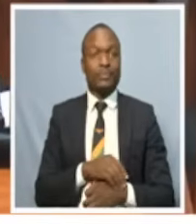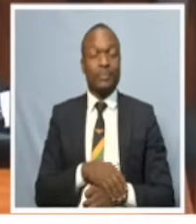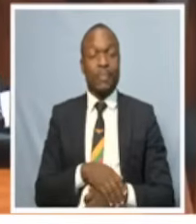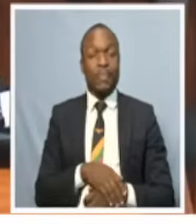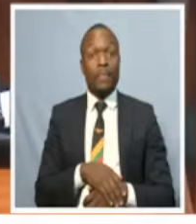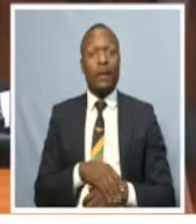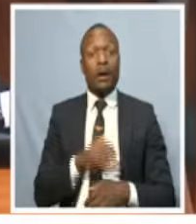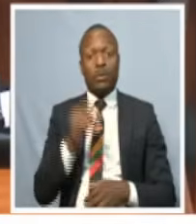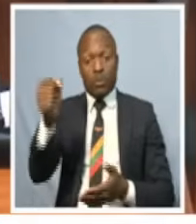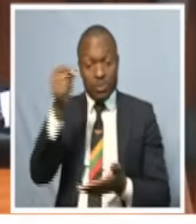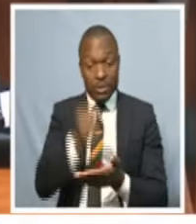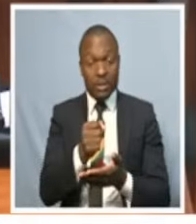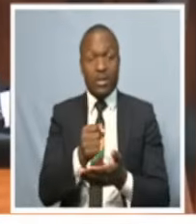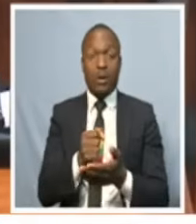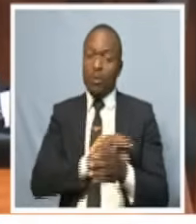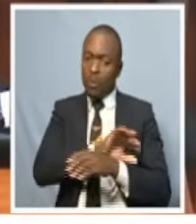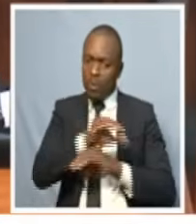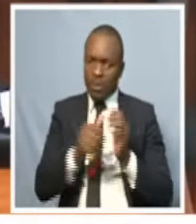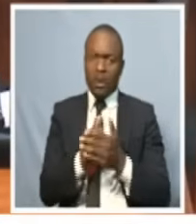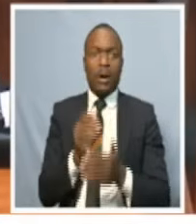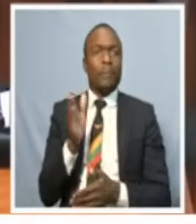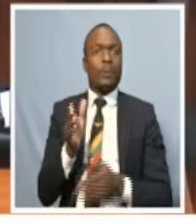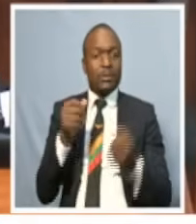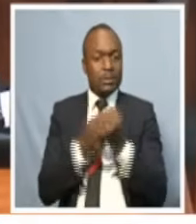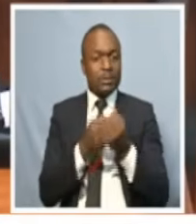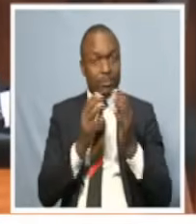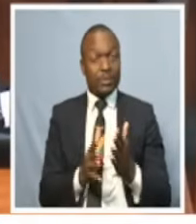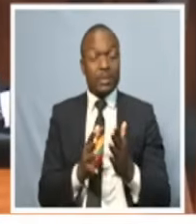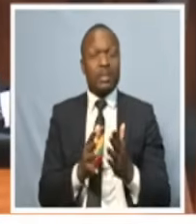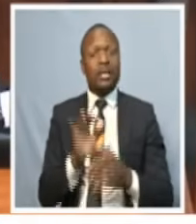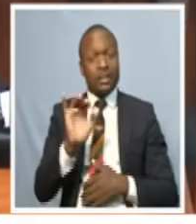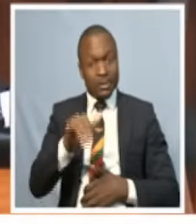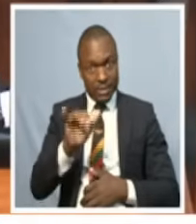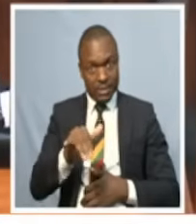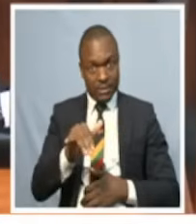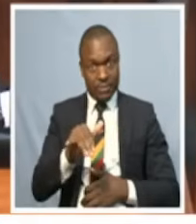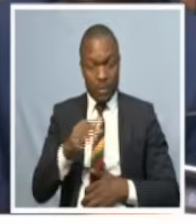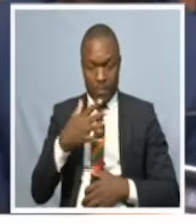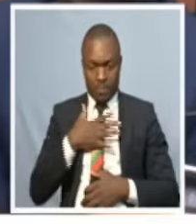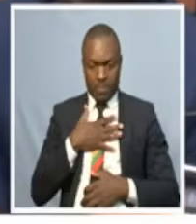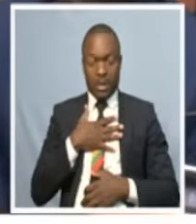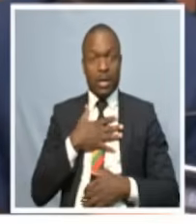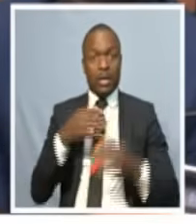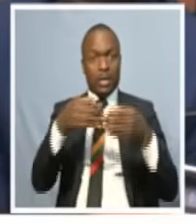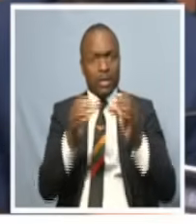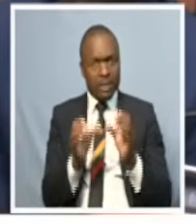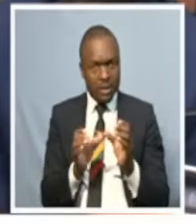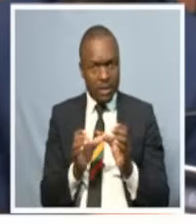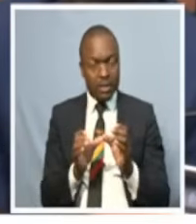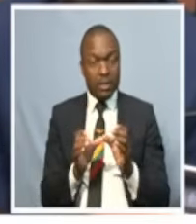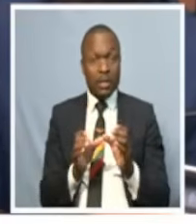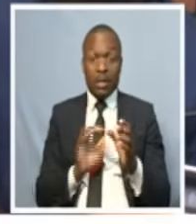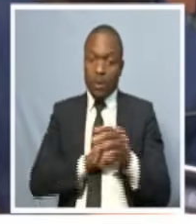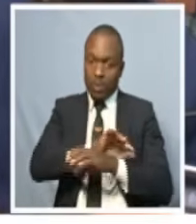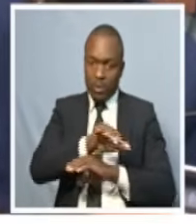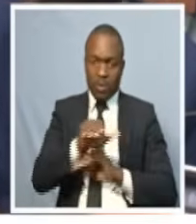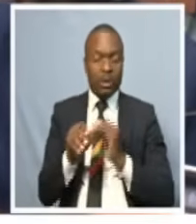were recruited are UPND cadres? Yes, from Nakonde. You said